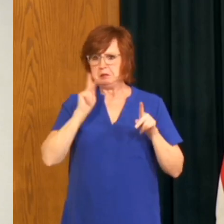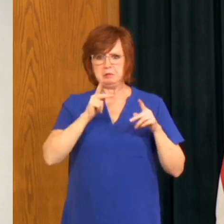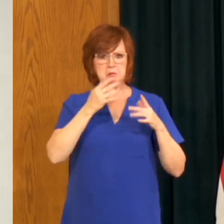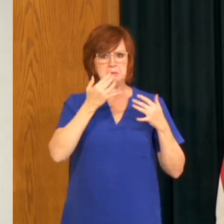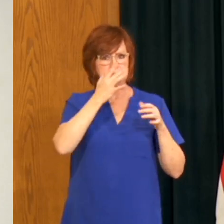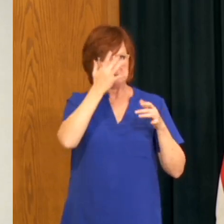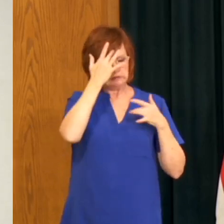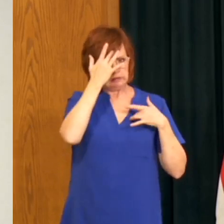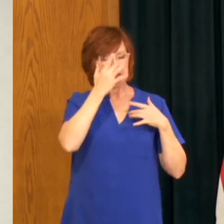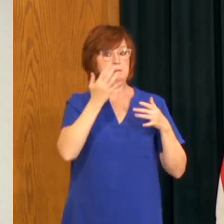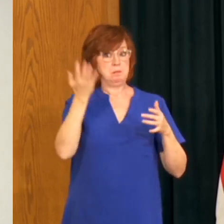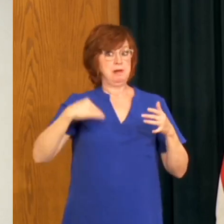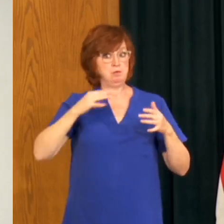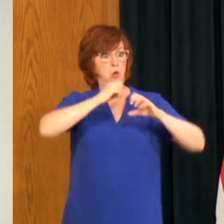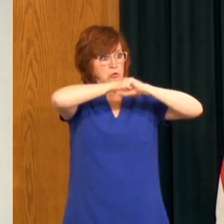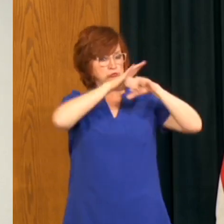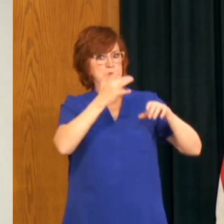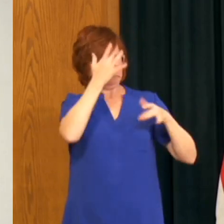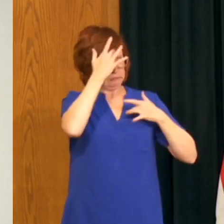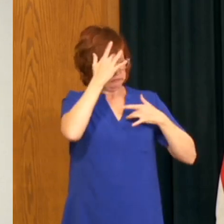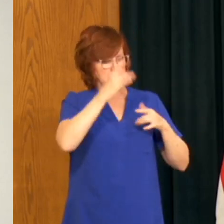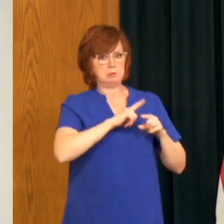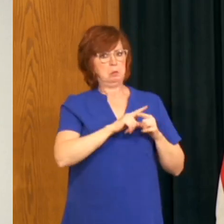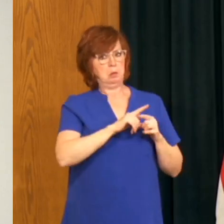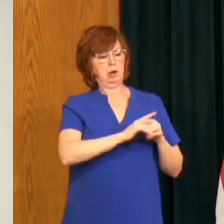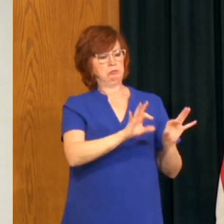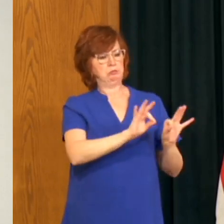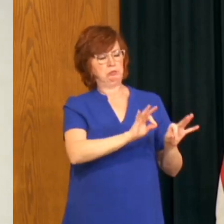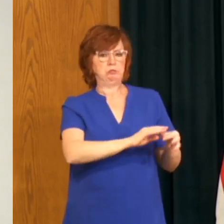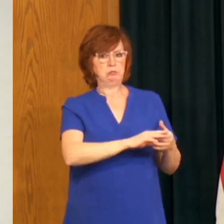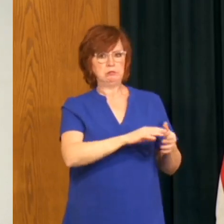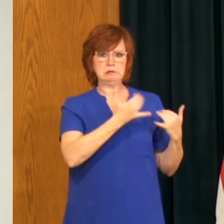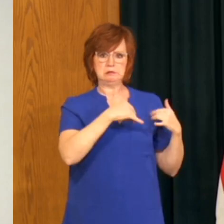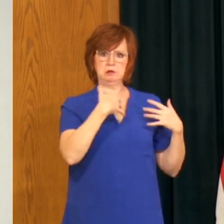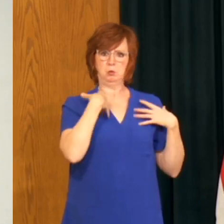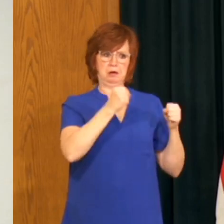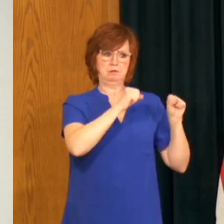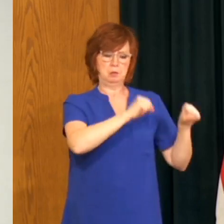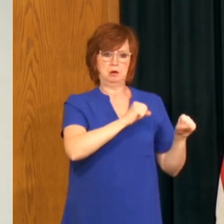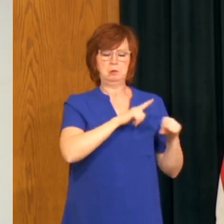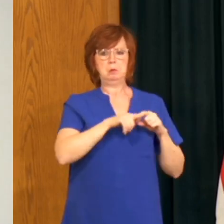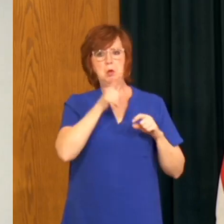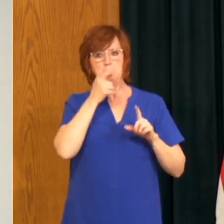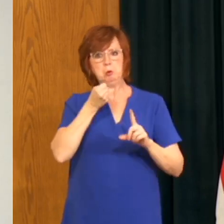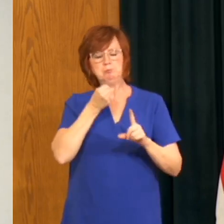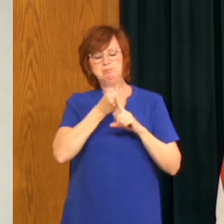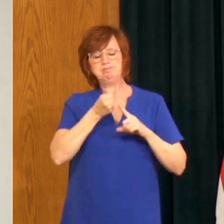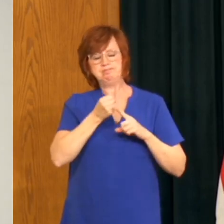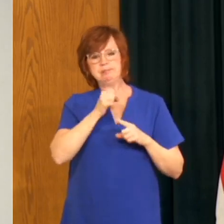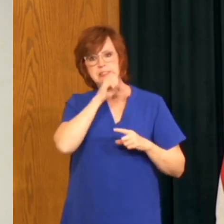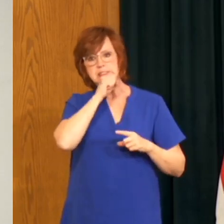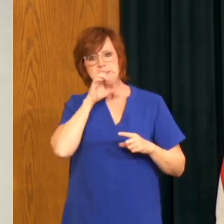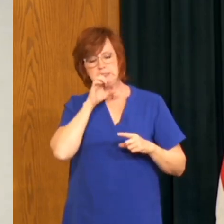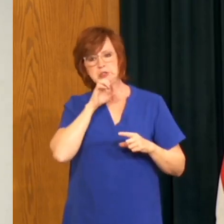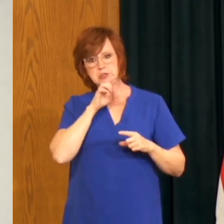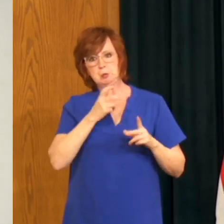20% can require a higher level of care or hospitalization, and unfortunately, in a few cases, we can